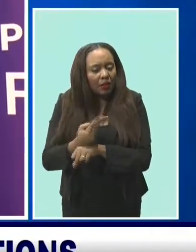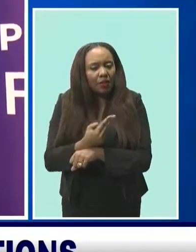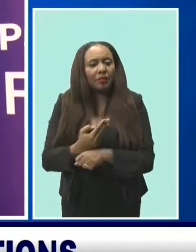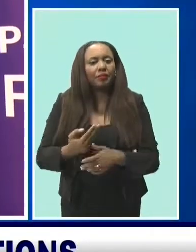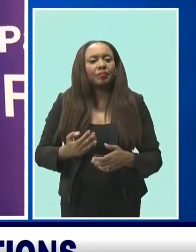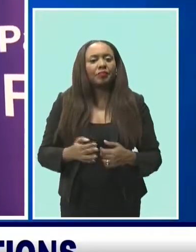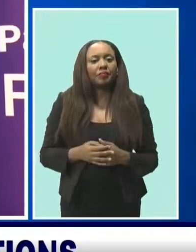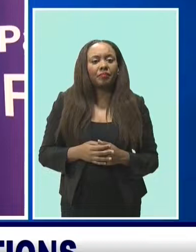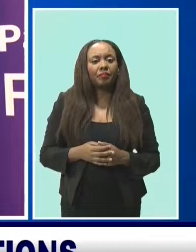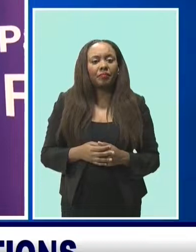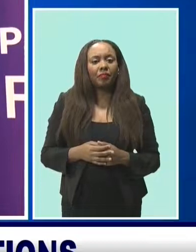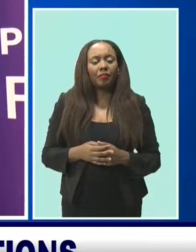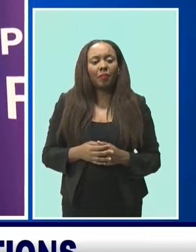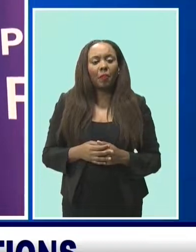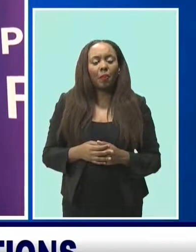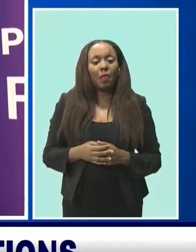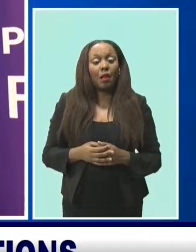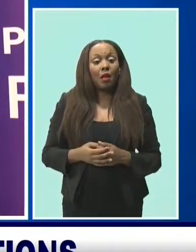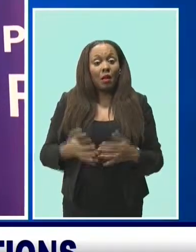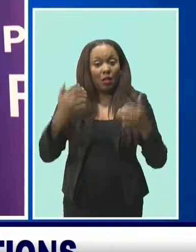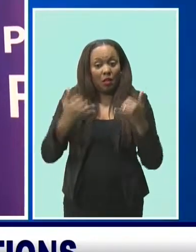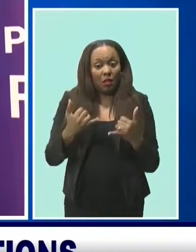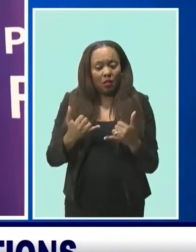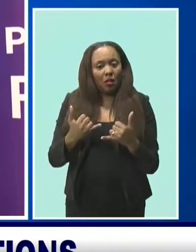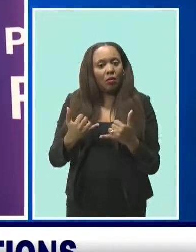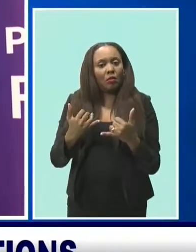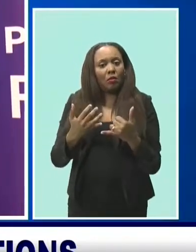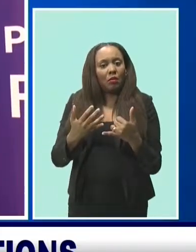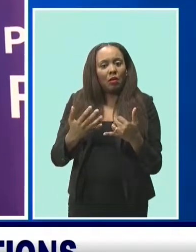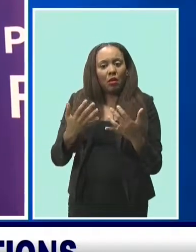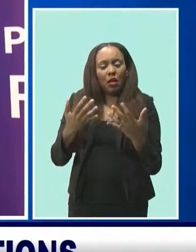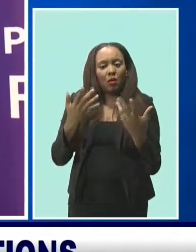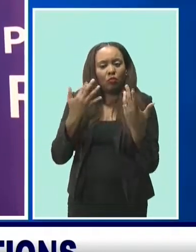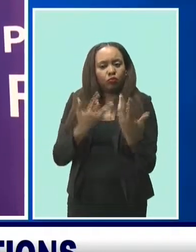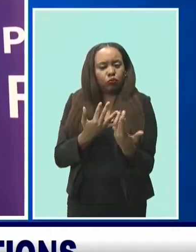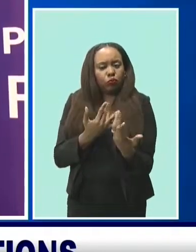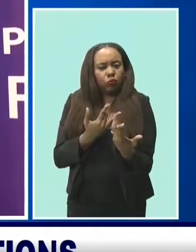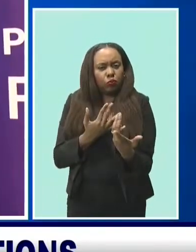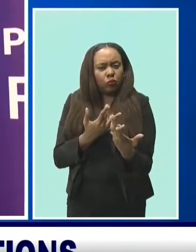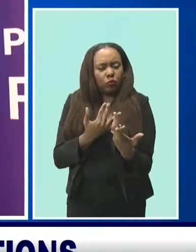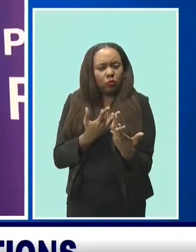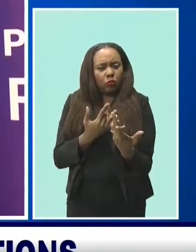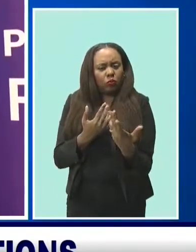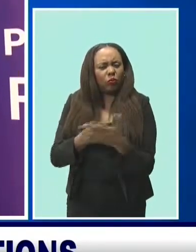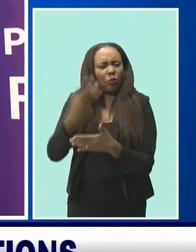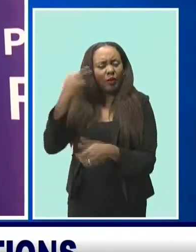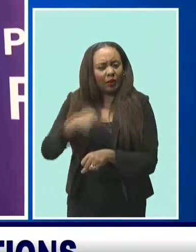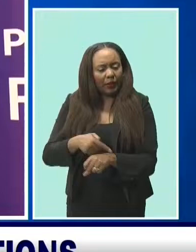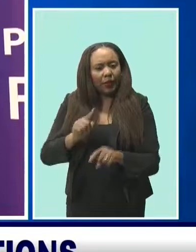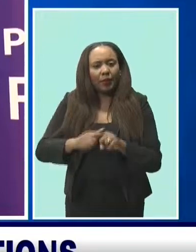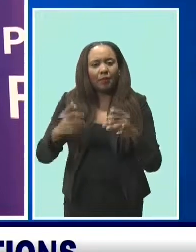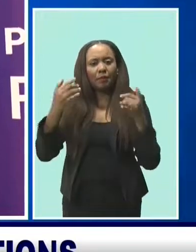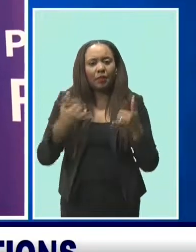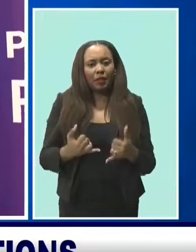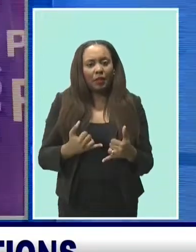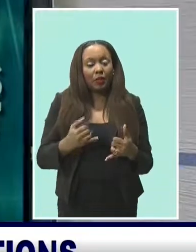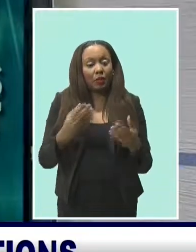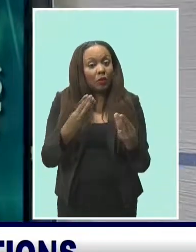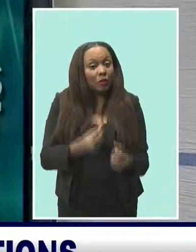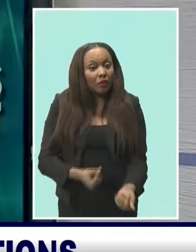to process. And the solution to that is an application of technology, in our case, blockchain-based